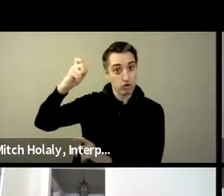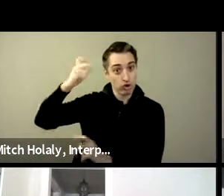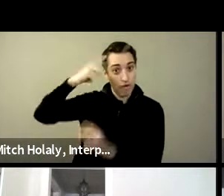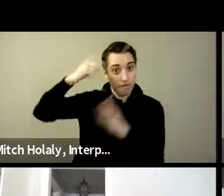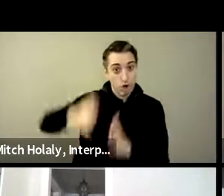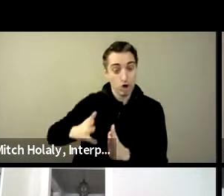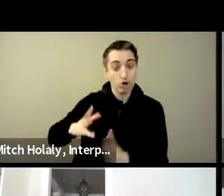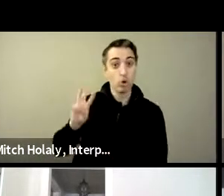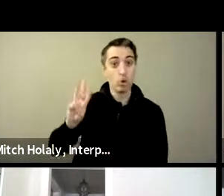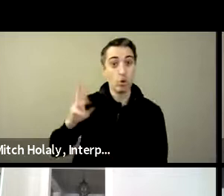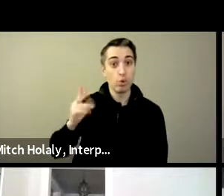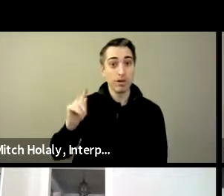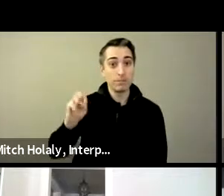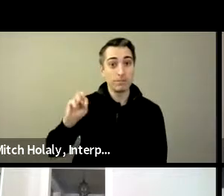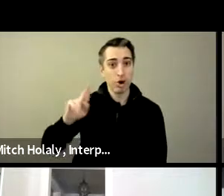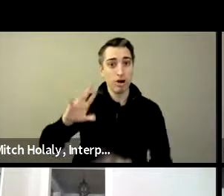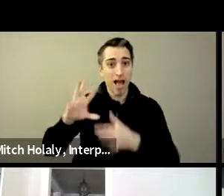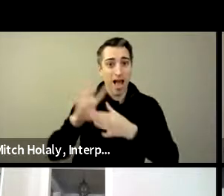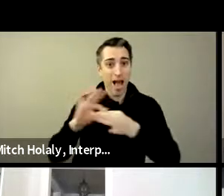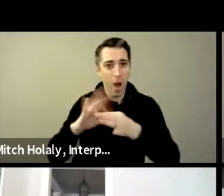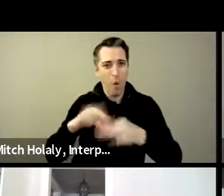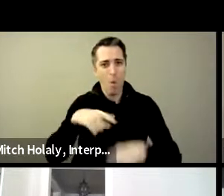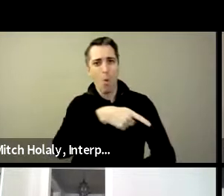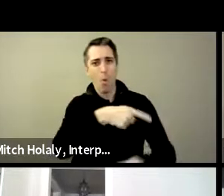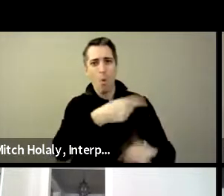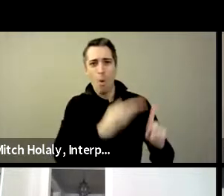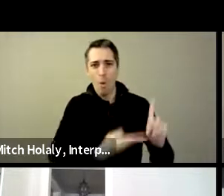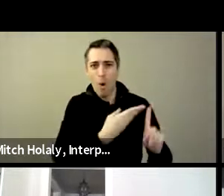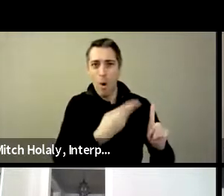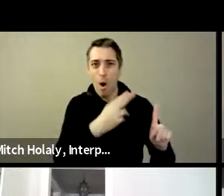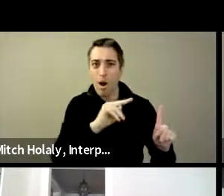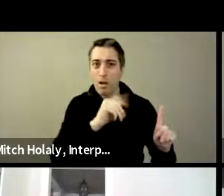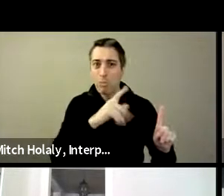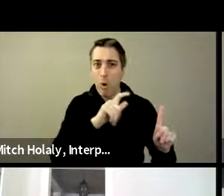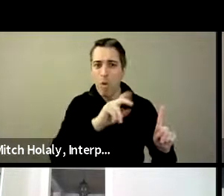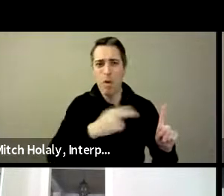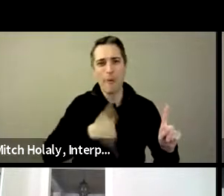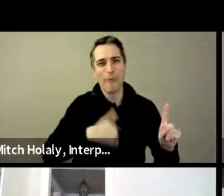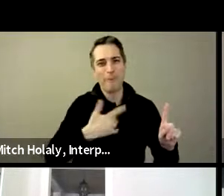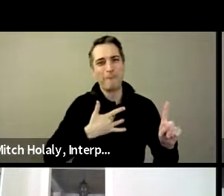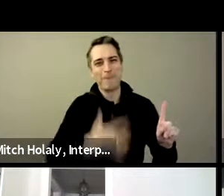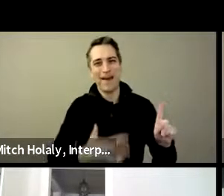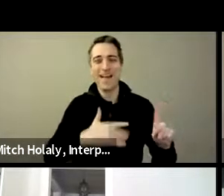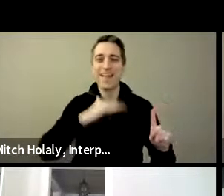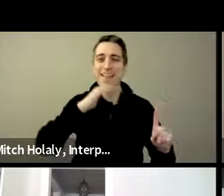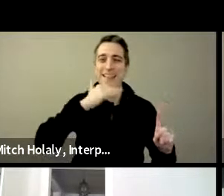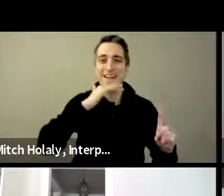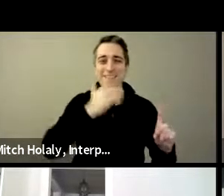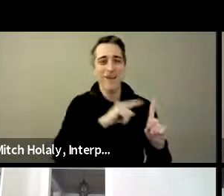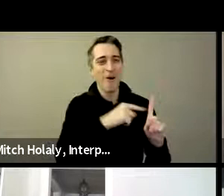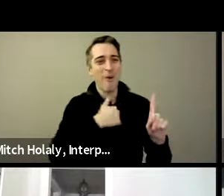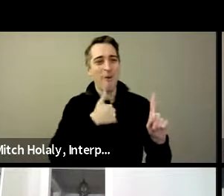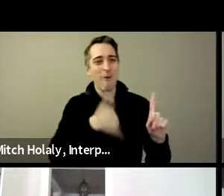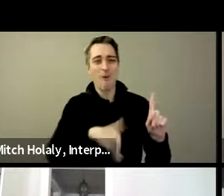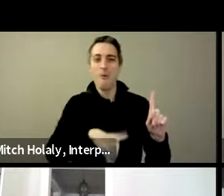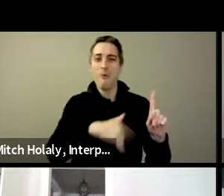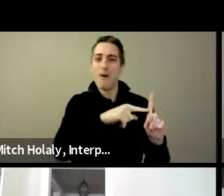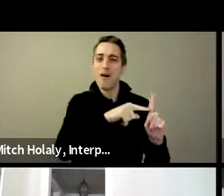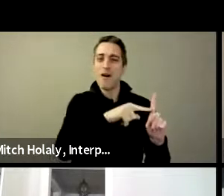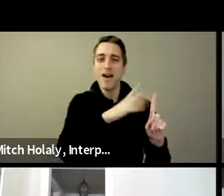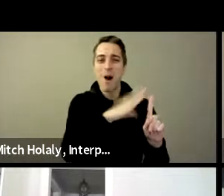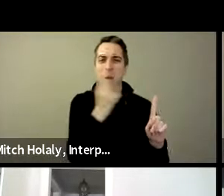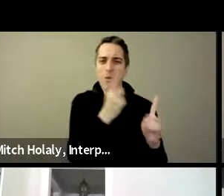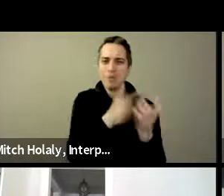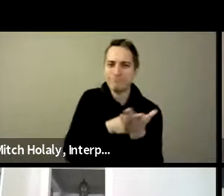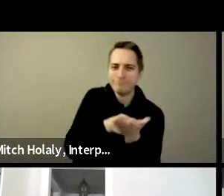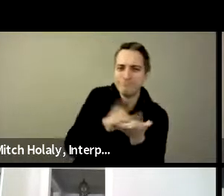the Honorable Governor Gretchen Whitmer cited Napoleon's quick laughter, eager partnership, and candid counsel, while describing